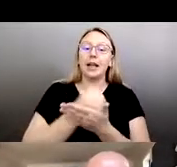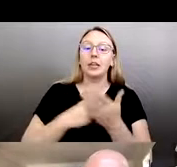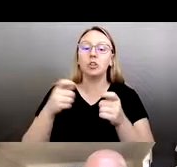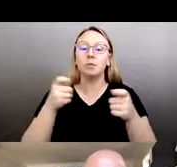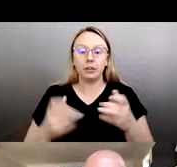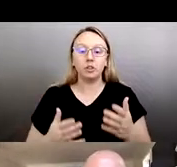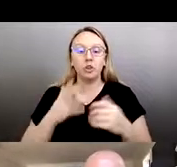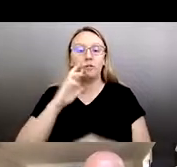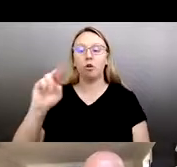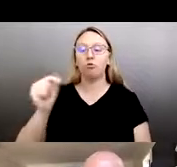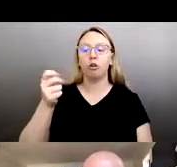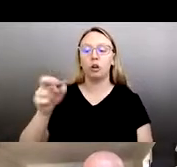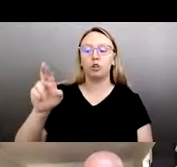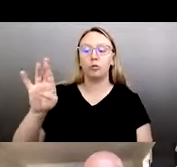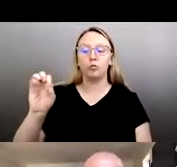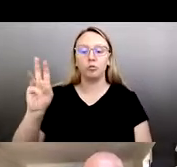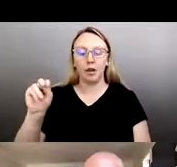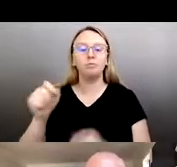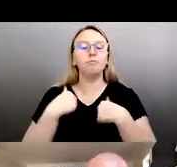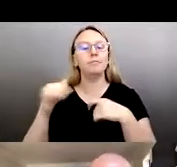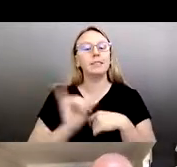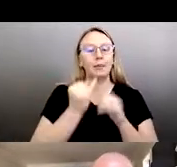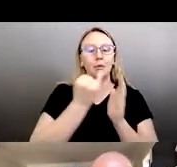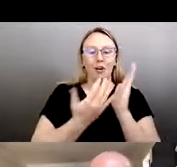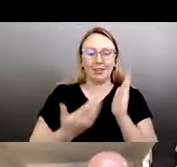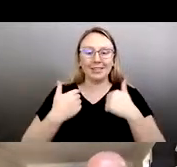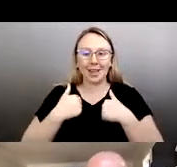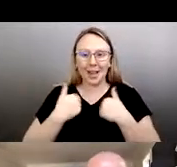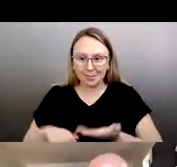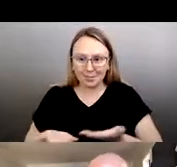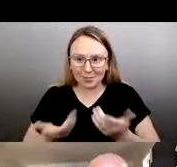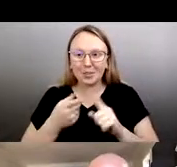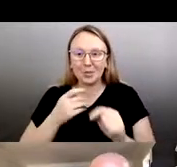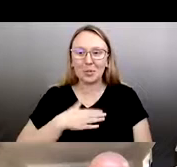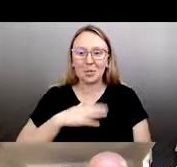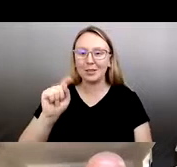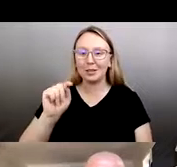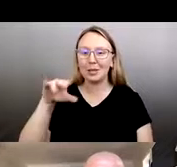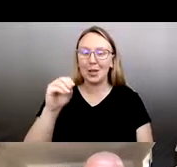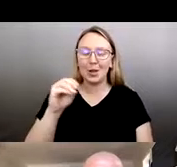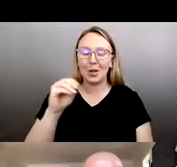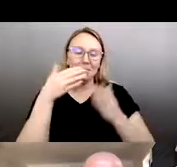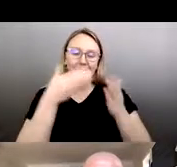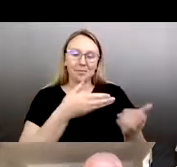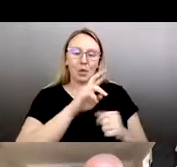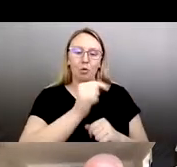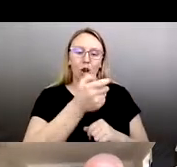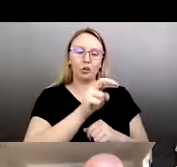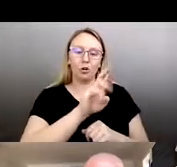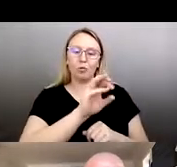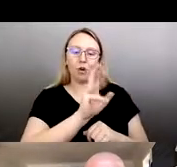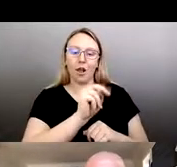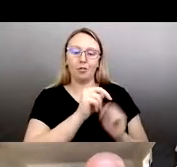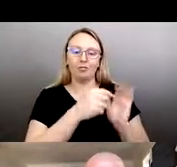Collection. I'm also an artist. I'm coming to you from my studio rather than the Roger Brown Study Collection itself. And I teach in the Department of Film,